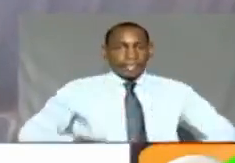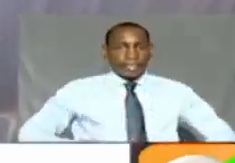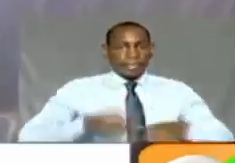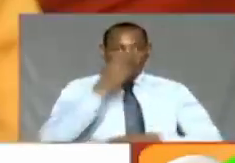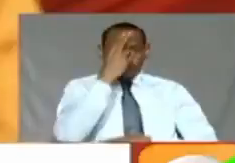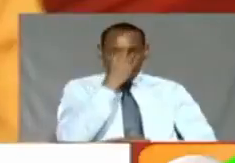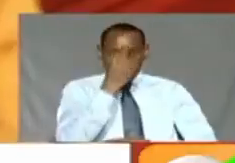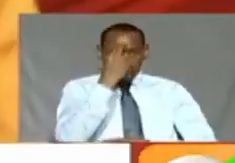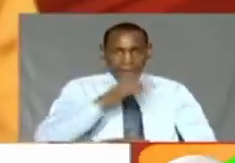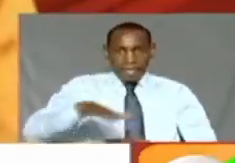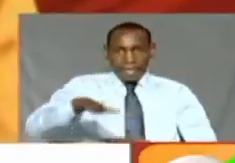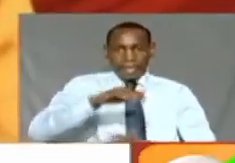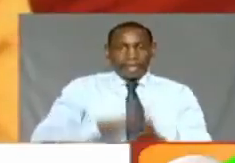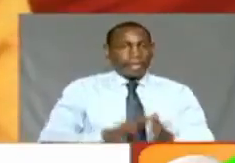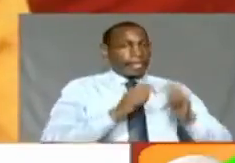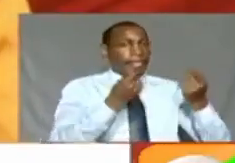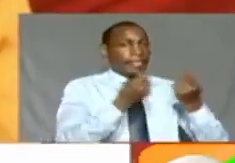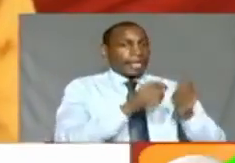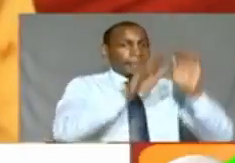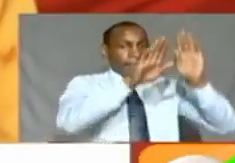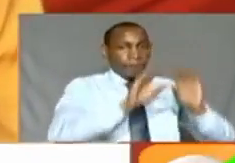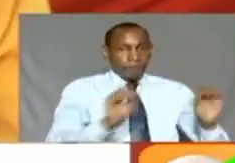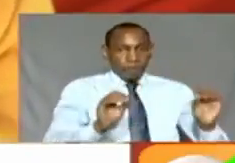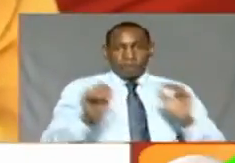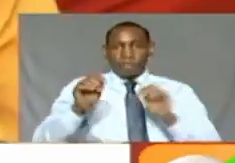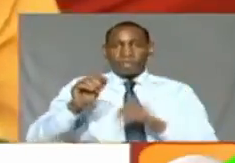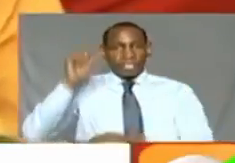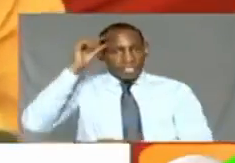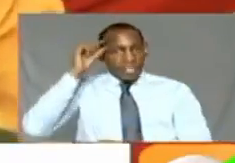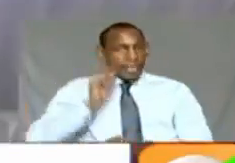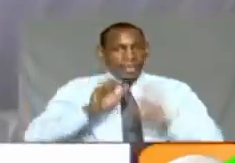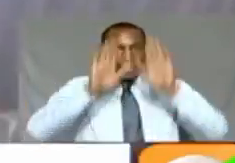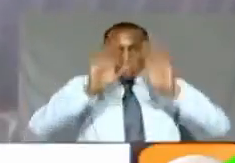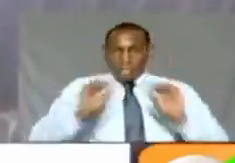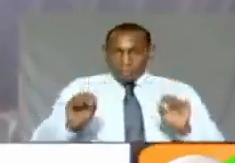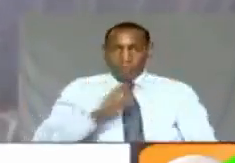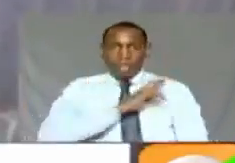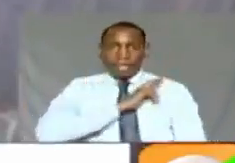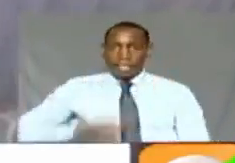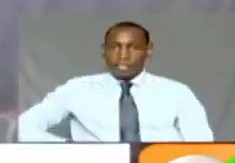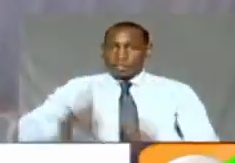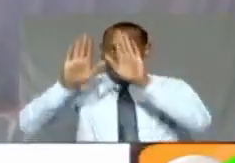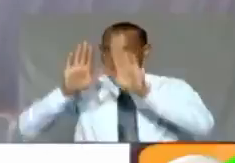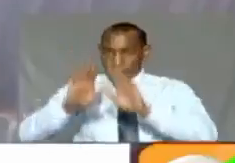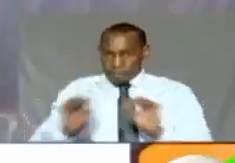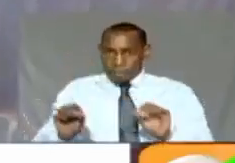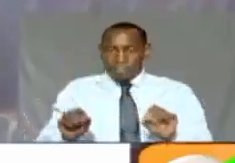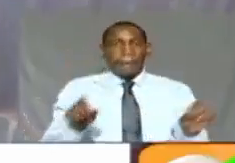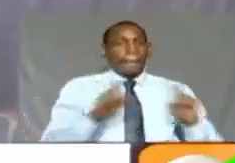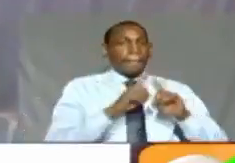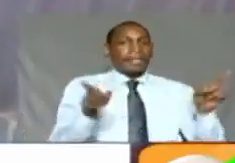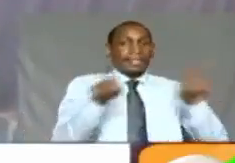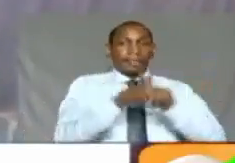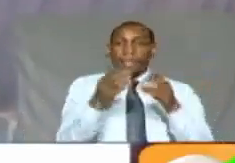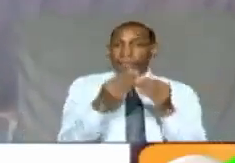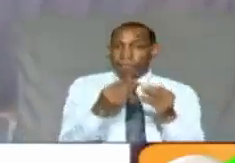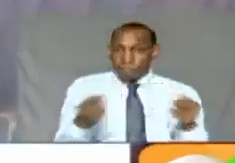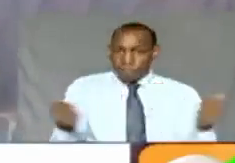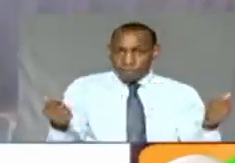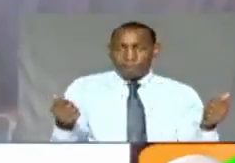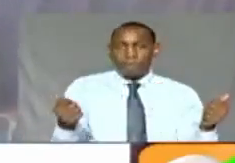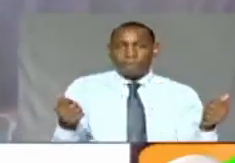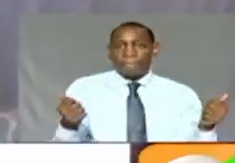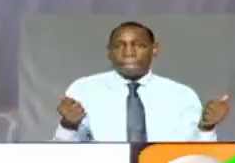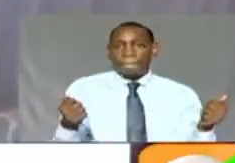region, regardless of your tribe, regardless of your gender, regardless of your religion, but also address the